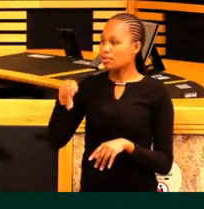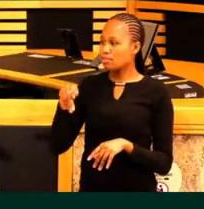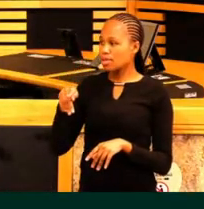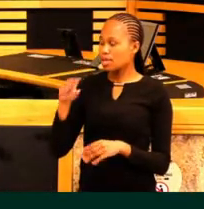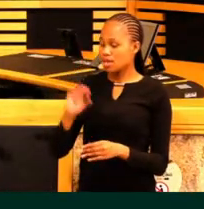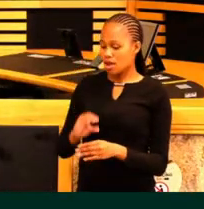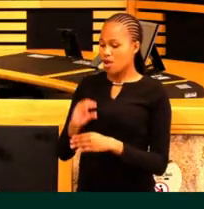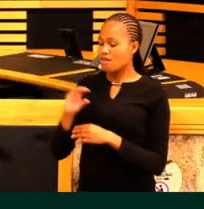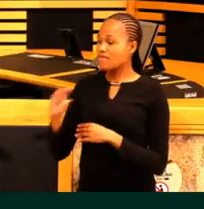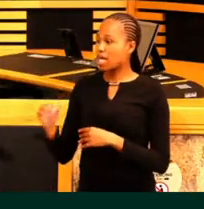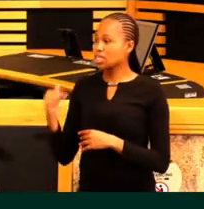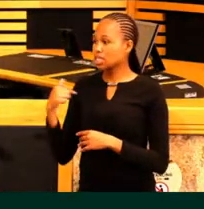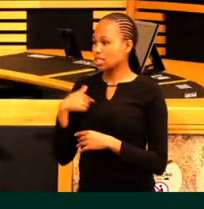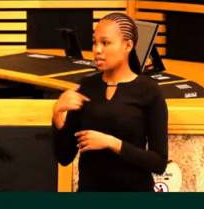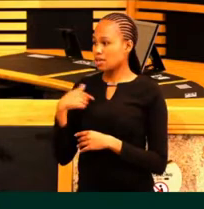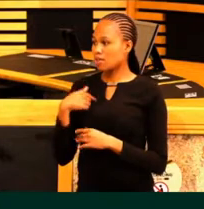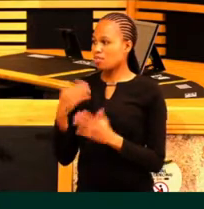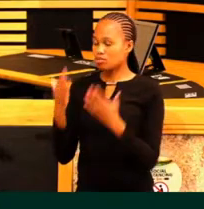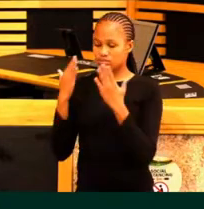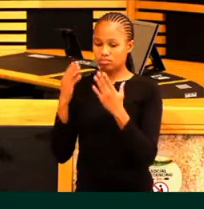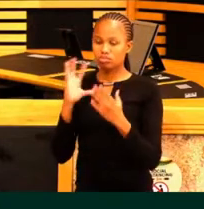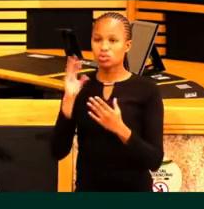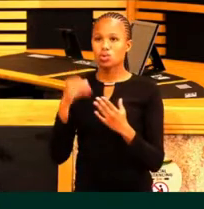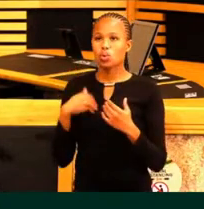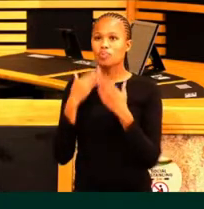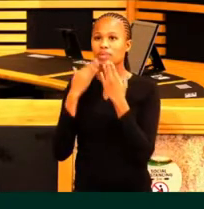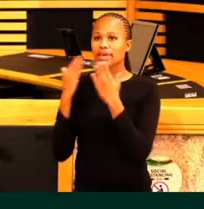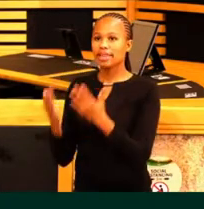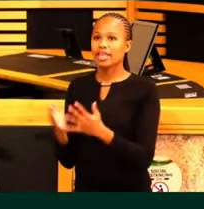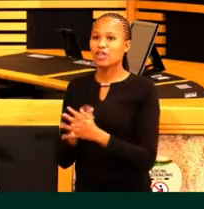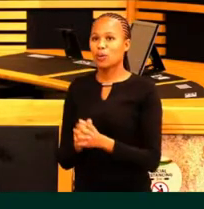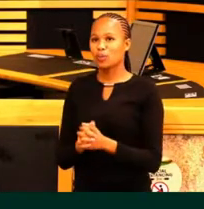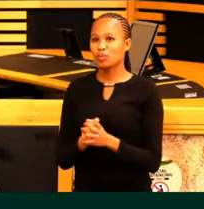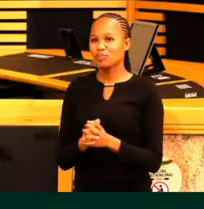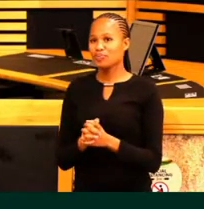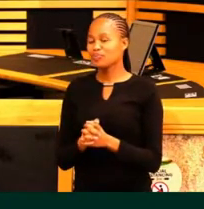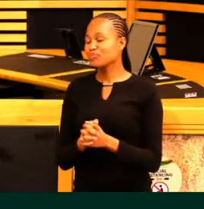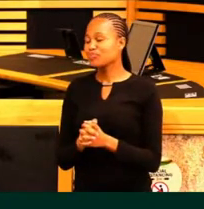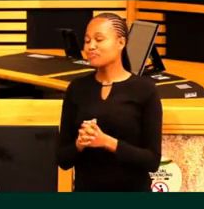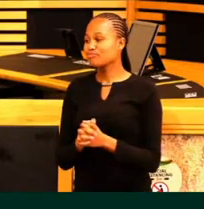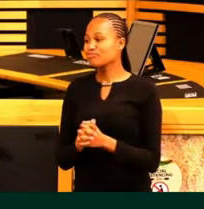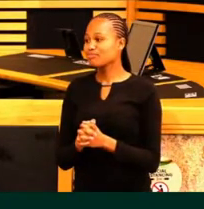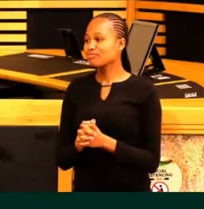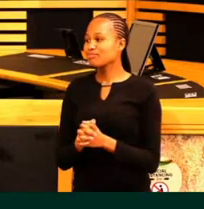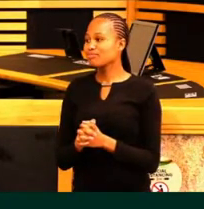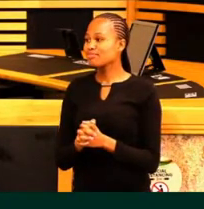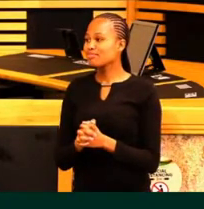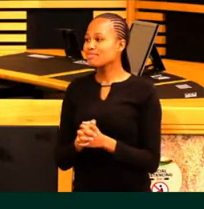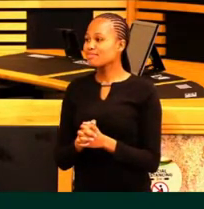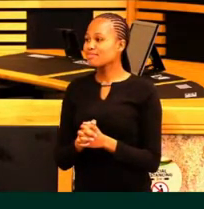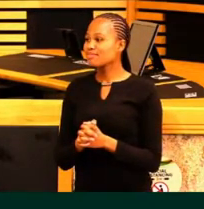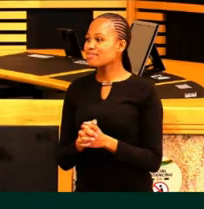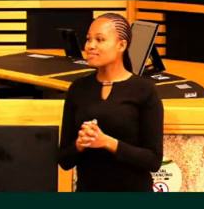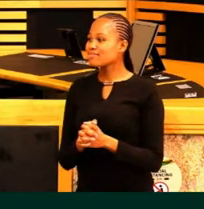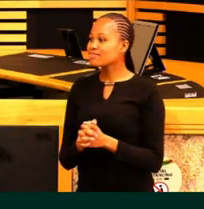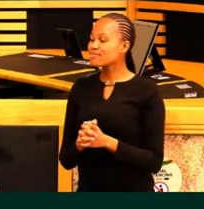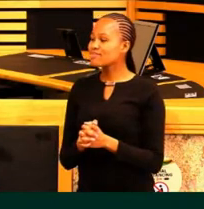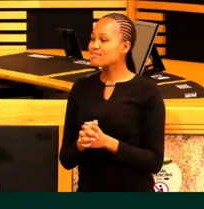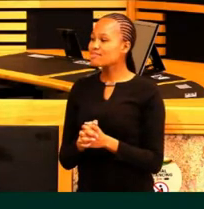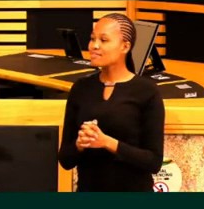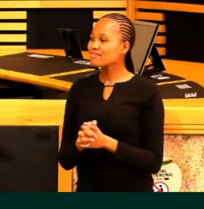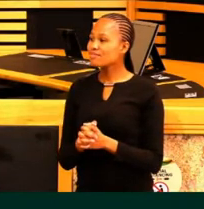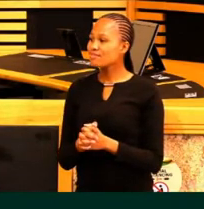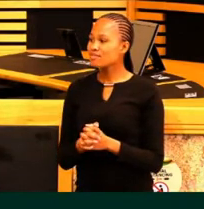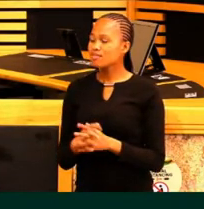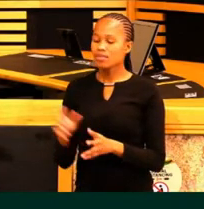final year of studies so thank you for that I stand here as a proud graduate thank you um so as